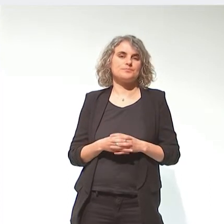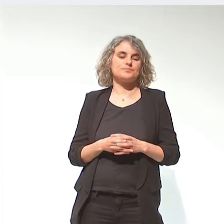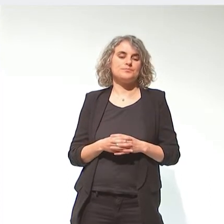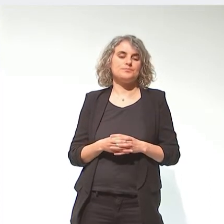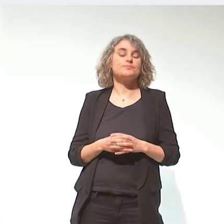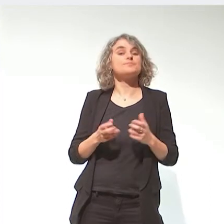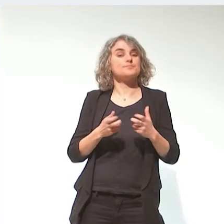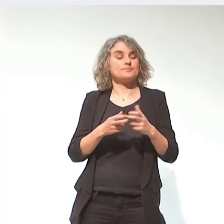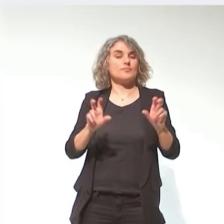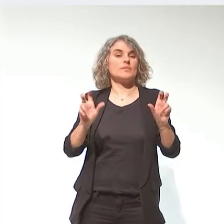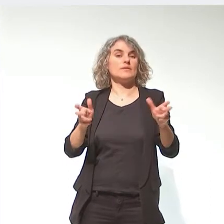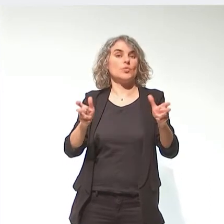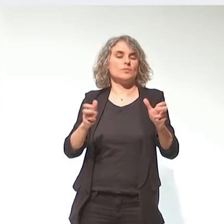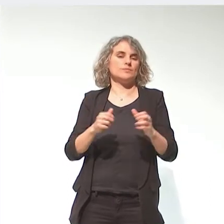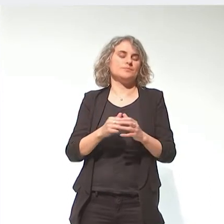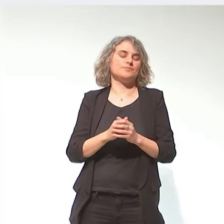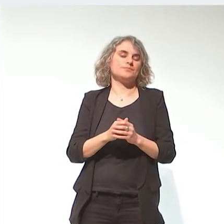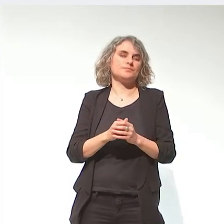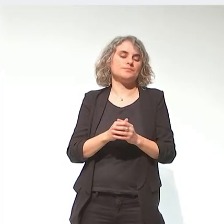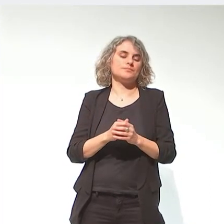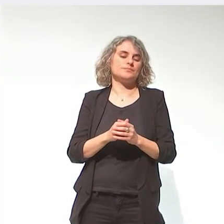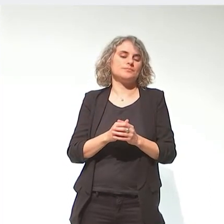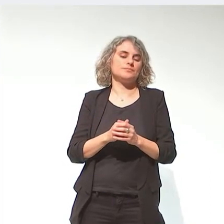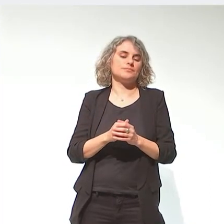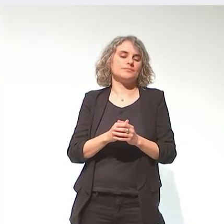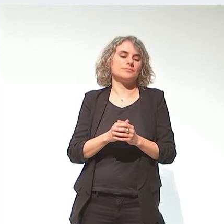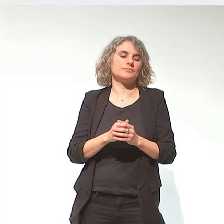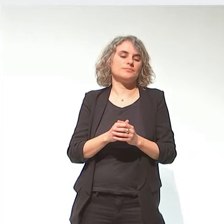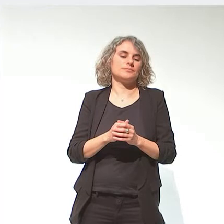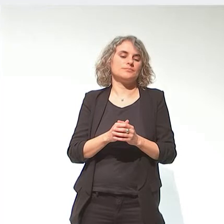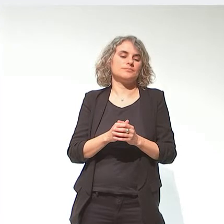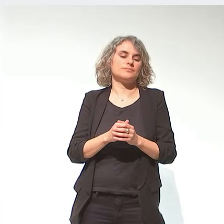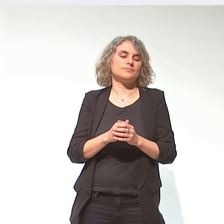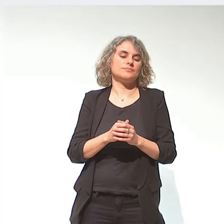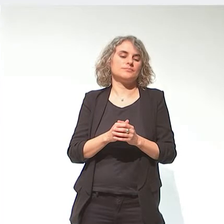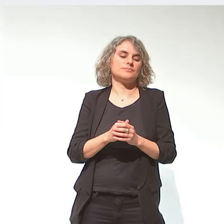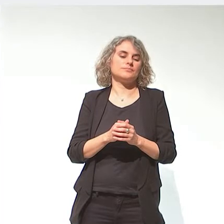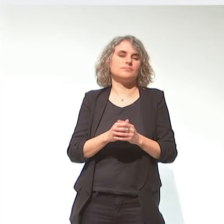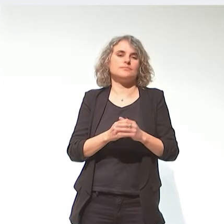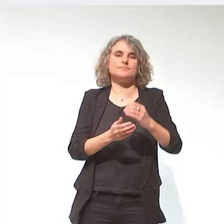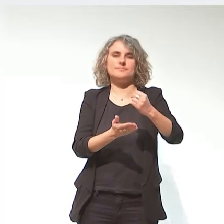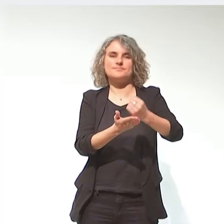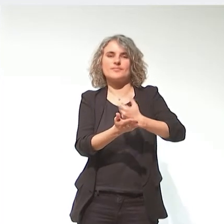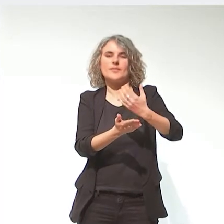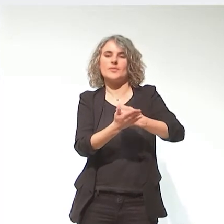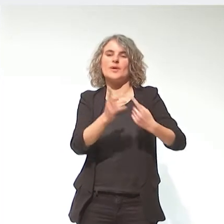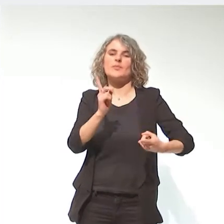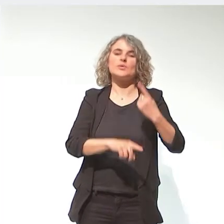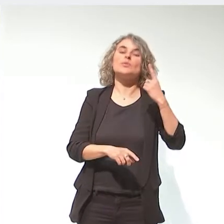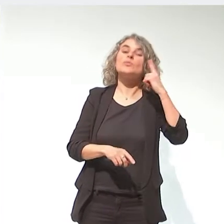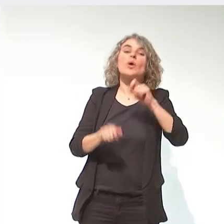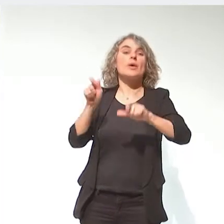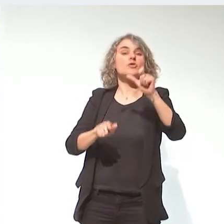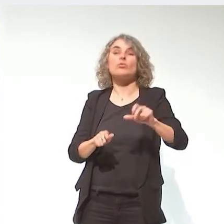hard of hearing and also people who doesn't speak Estonian as a mother tongue, that we are having this